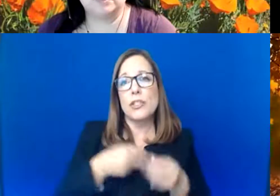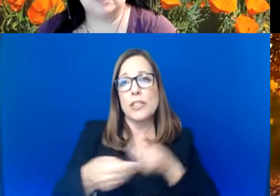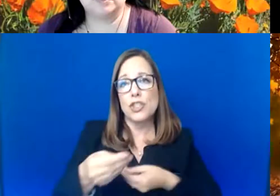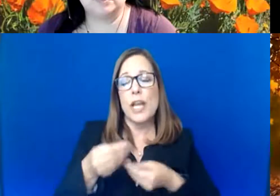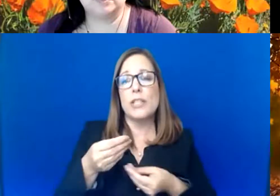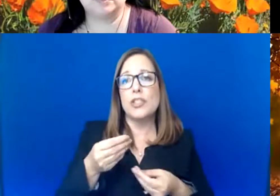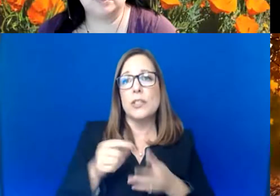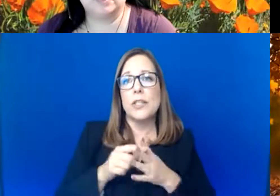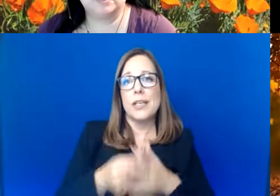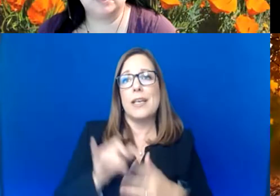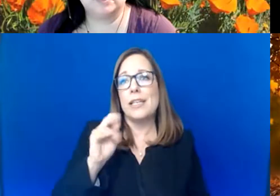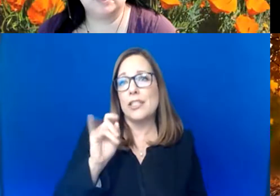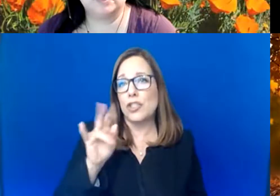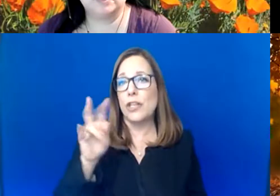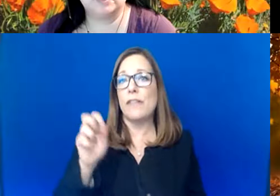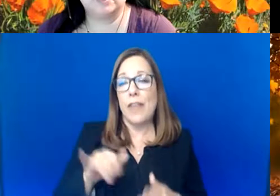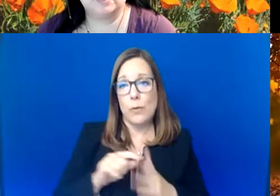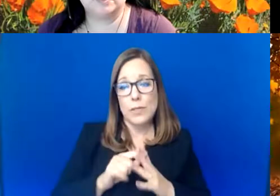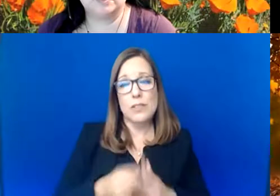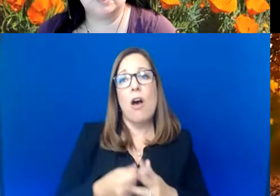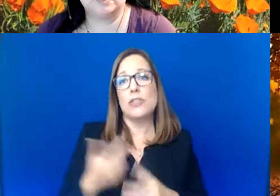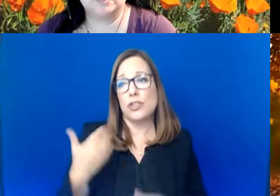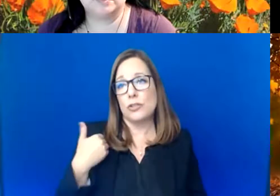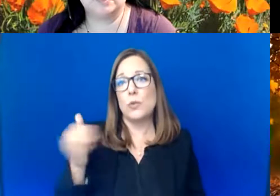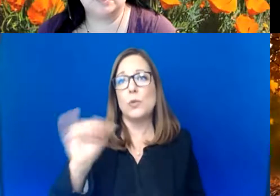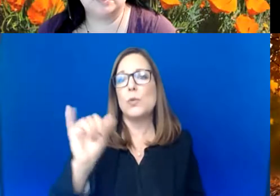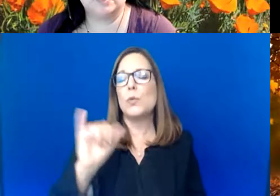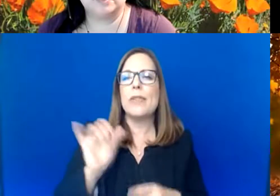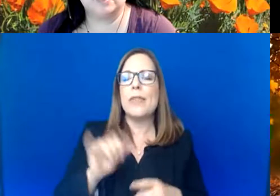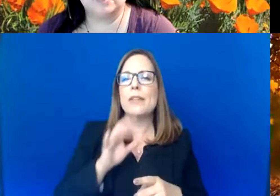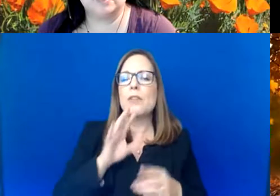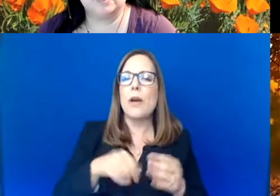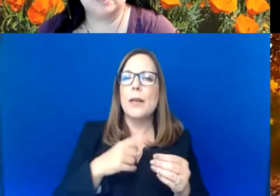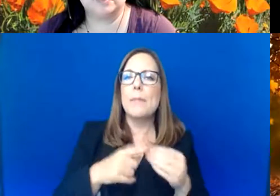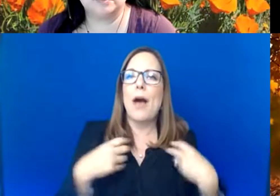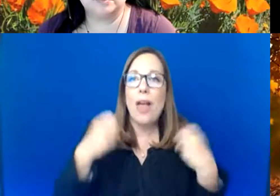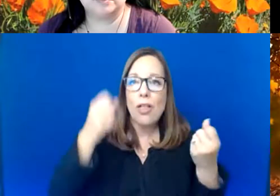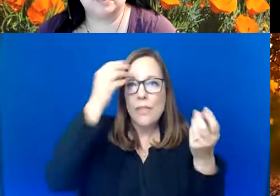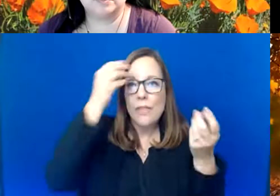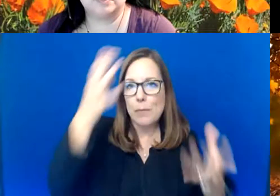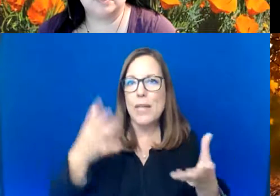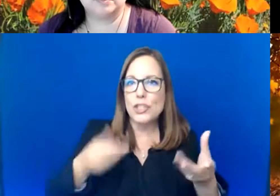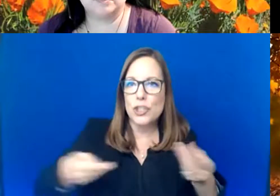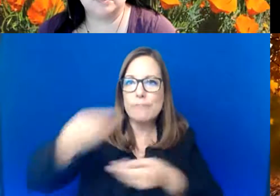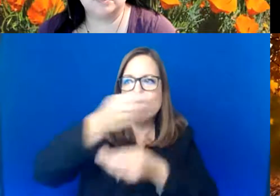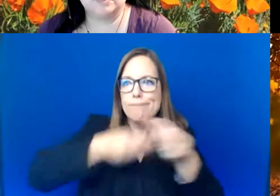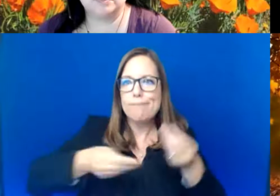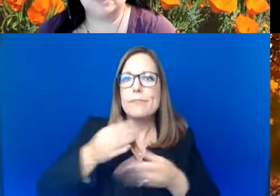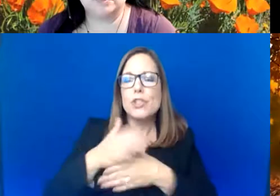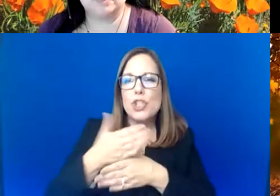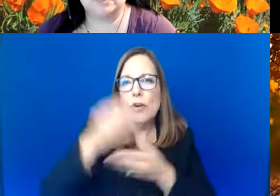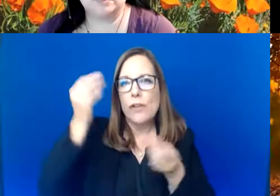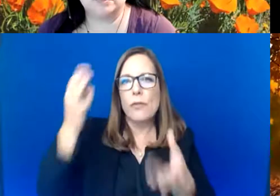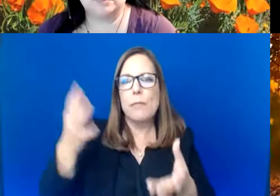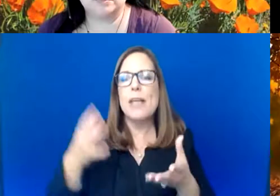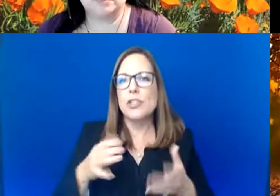which also looks to do greater, sharing of health information across programs, right, and among providers. So I think that's another very promising